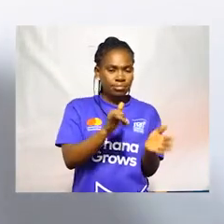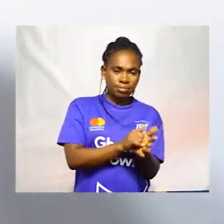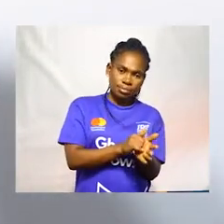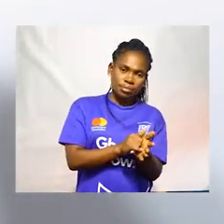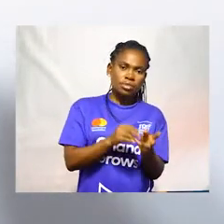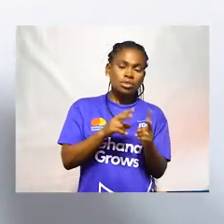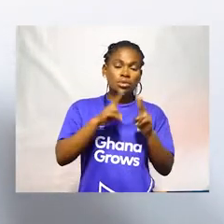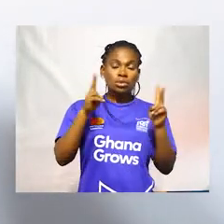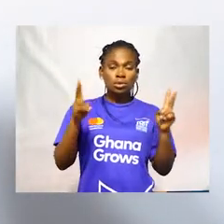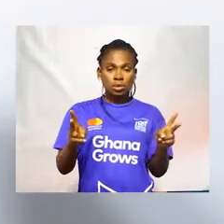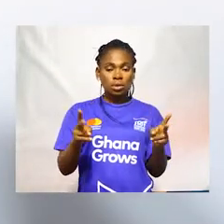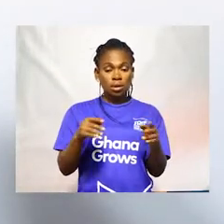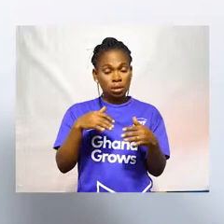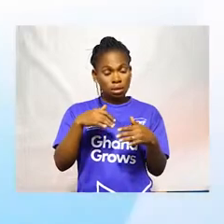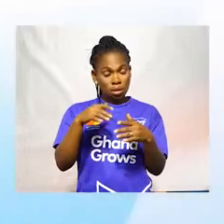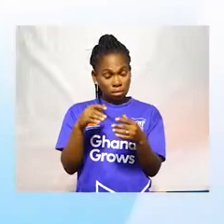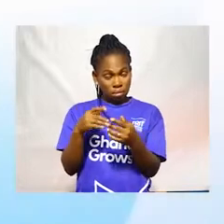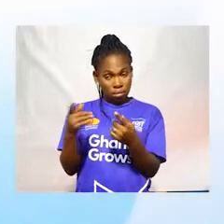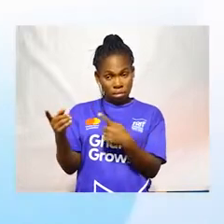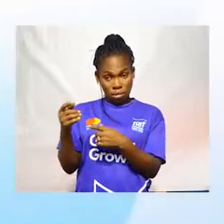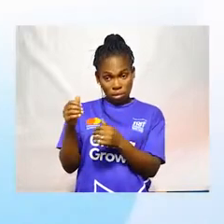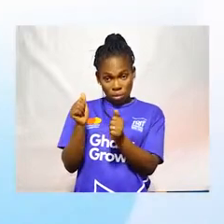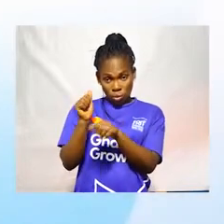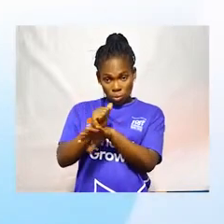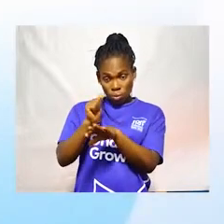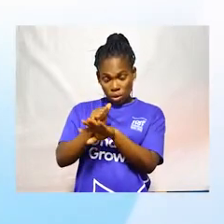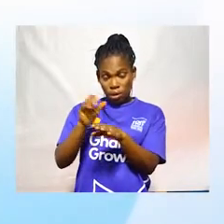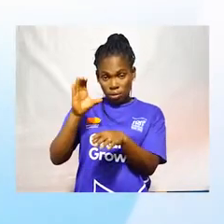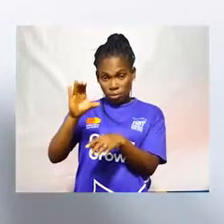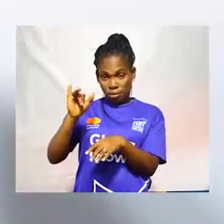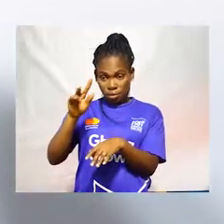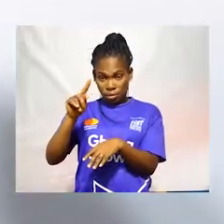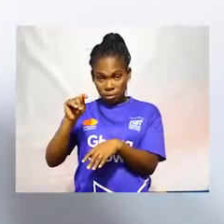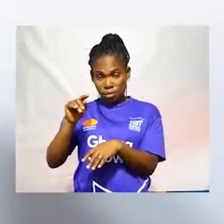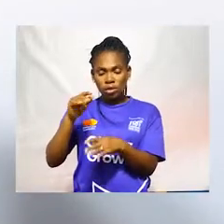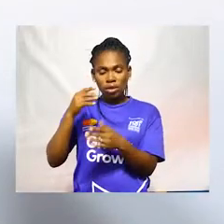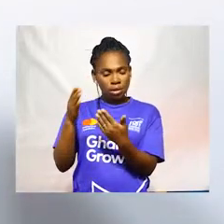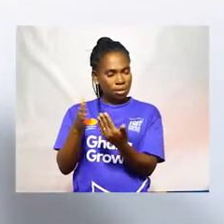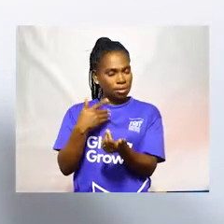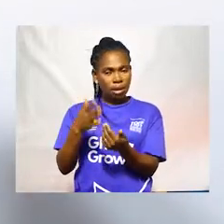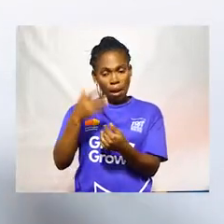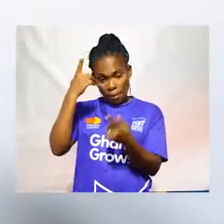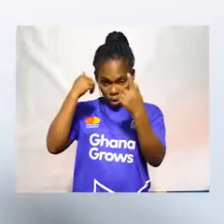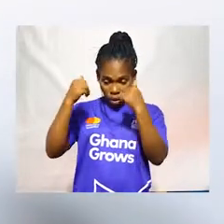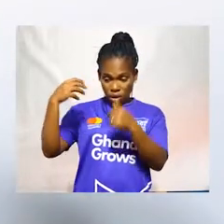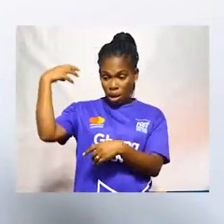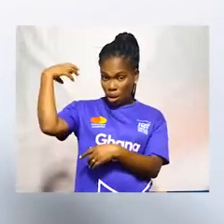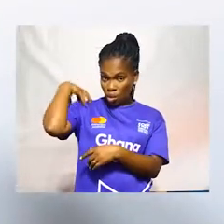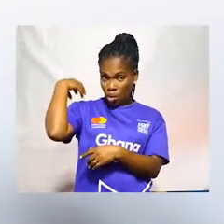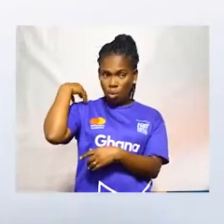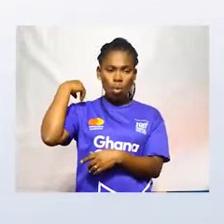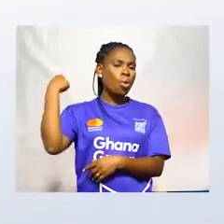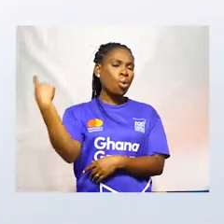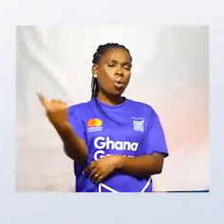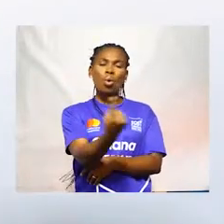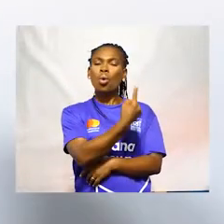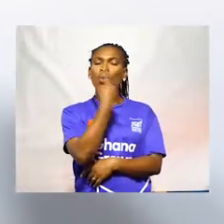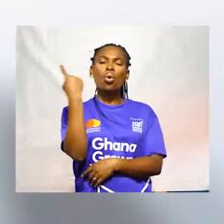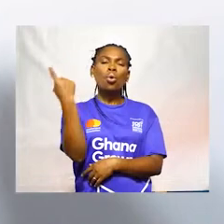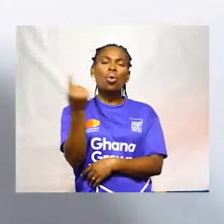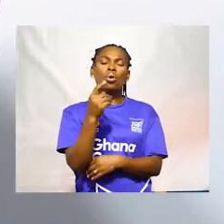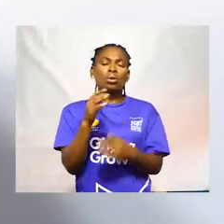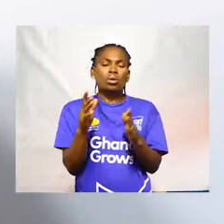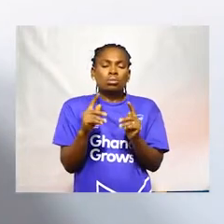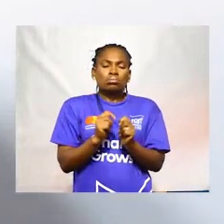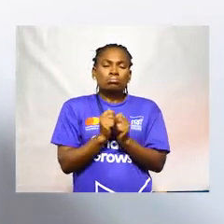my days at City was exciting because I had a boss who will always flow with